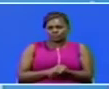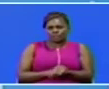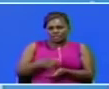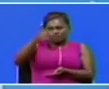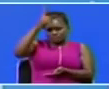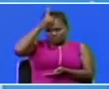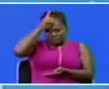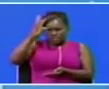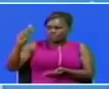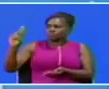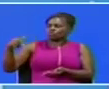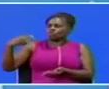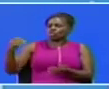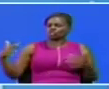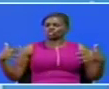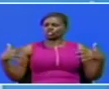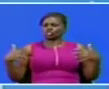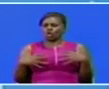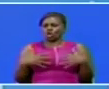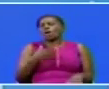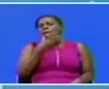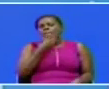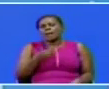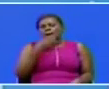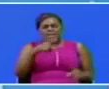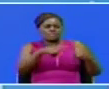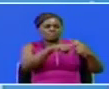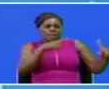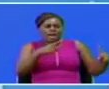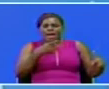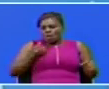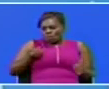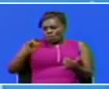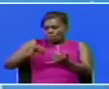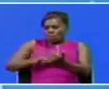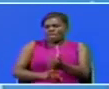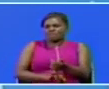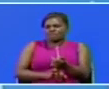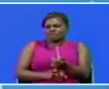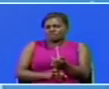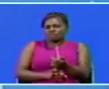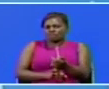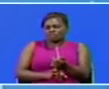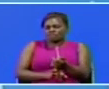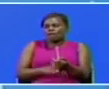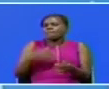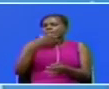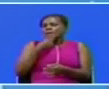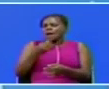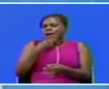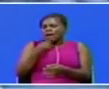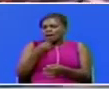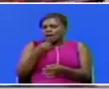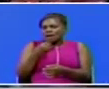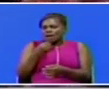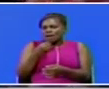In Muhoroni is reeling in shock after a man allegedly beheaded his wife in a sugarcane plantation. The man, only identified as